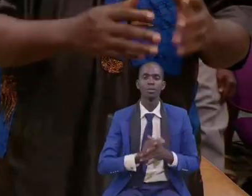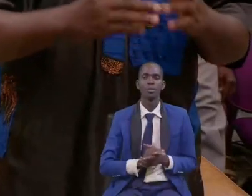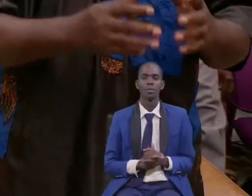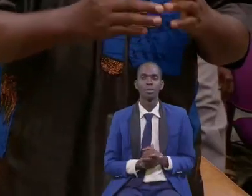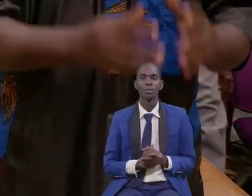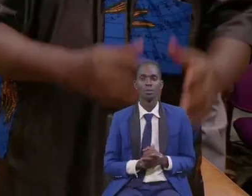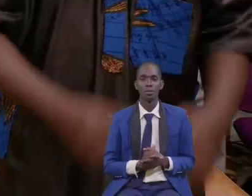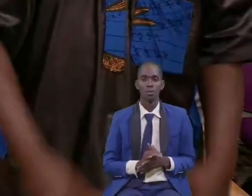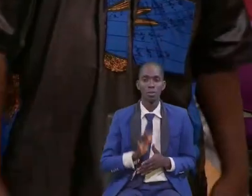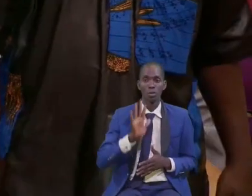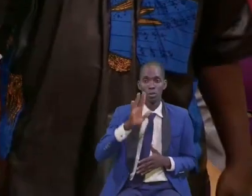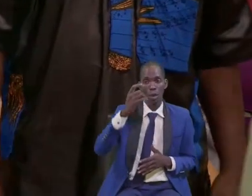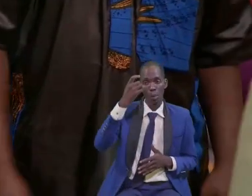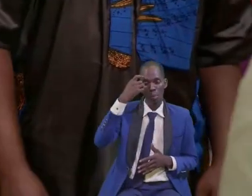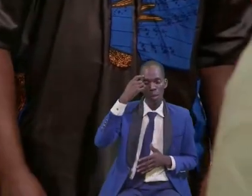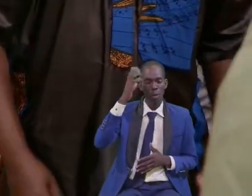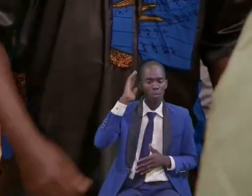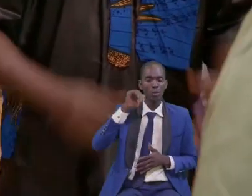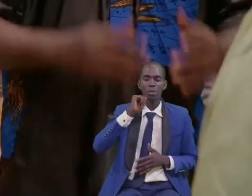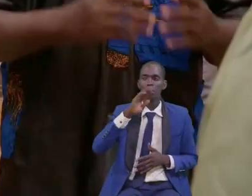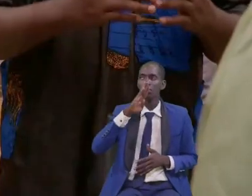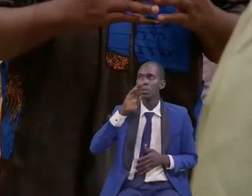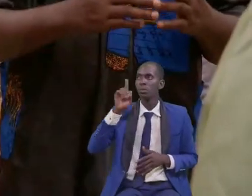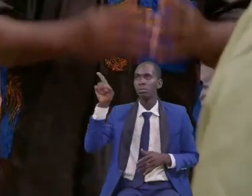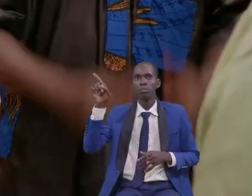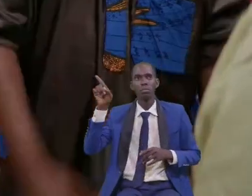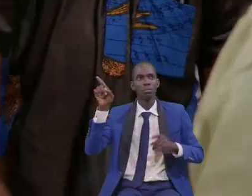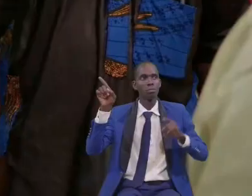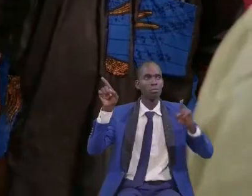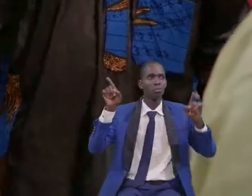Your minds will not be here and there.